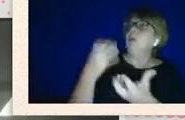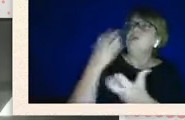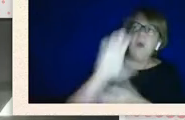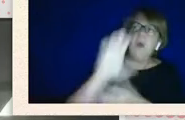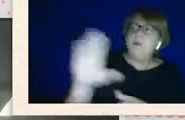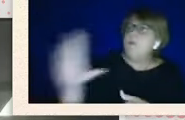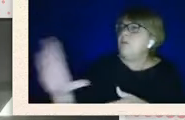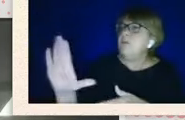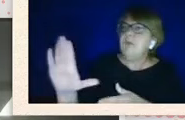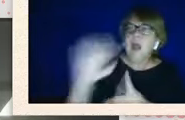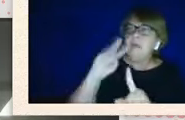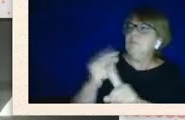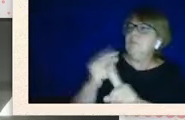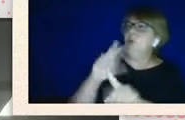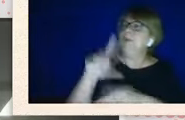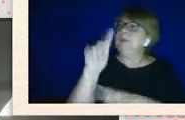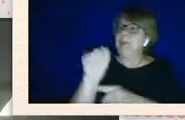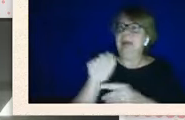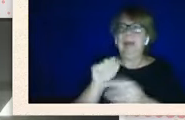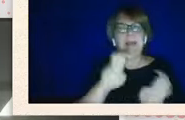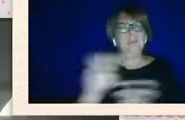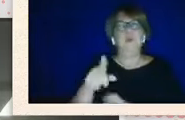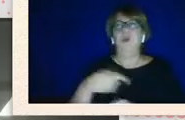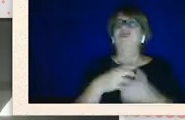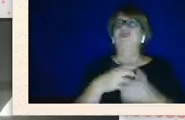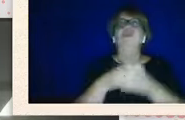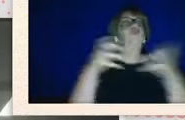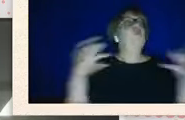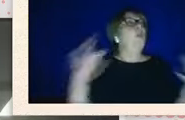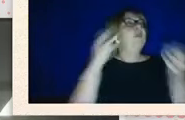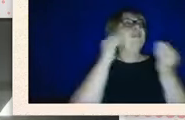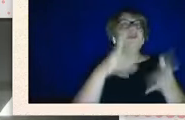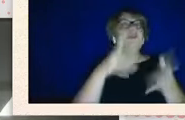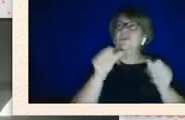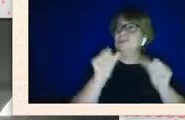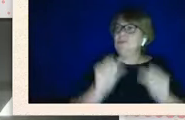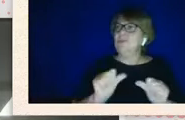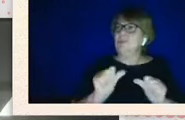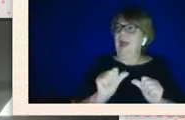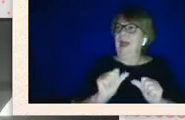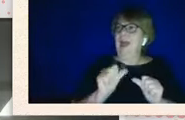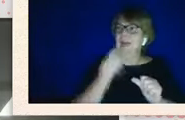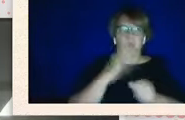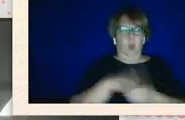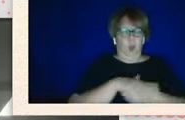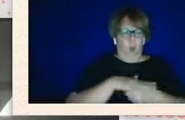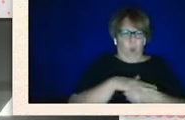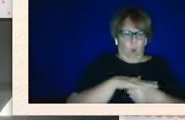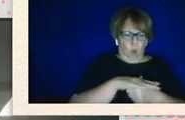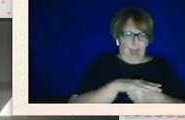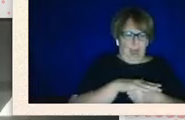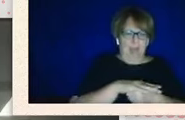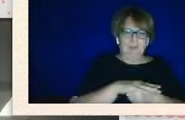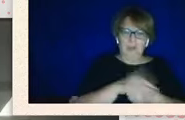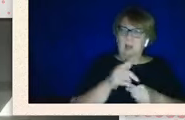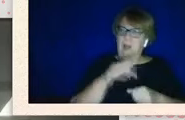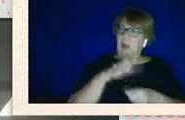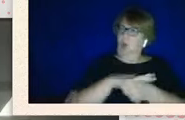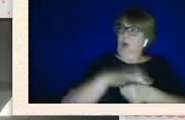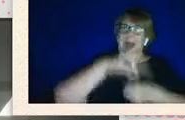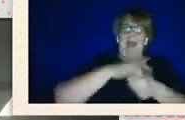then you're going to have so much information, you'll be able to take it at the local level to your local elections and make sure that those